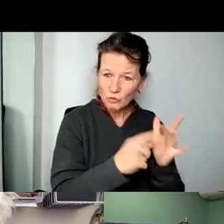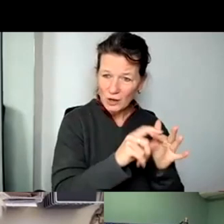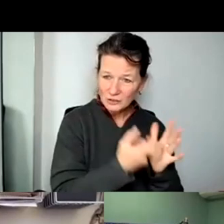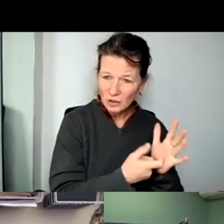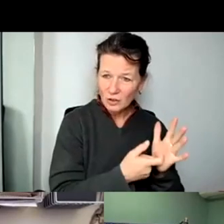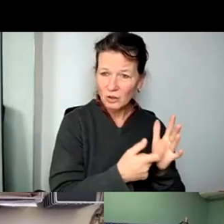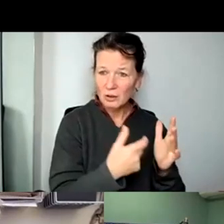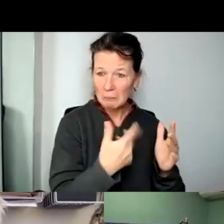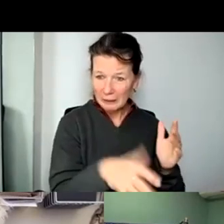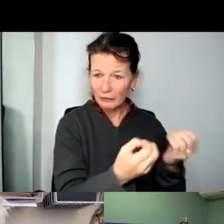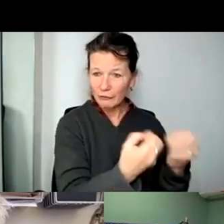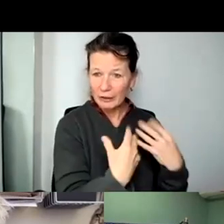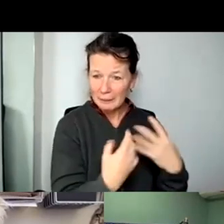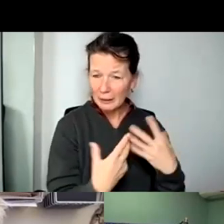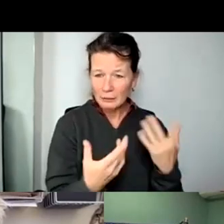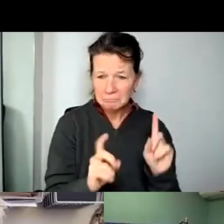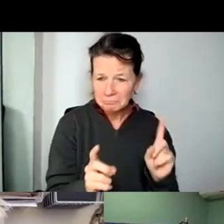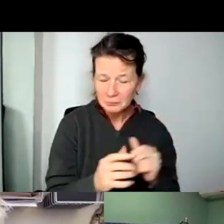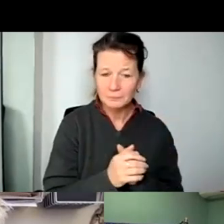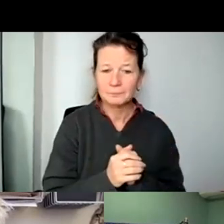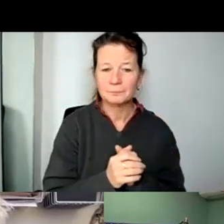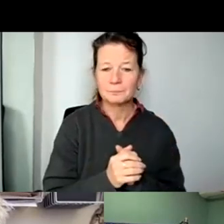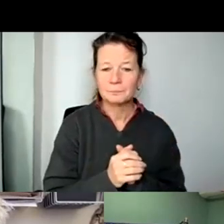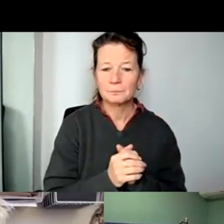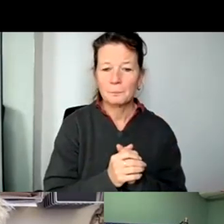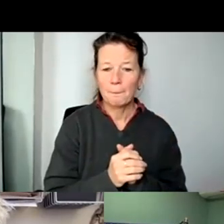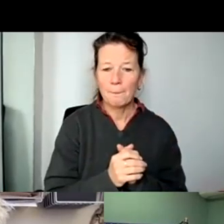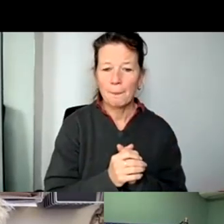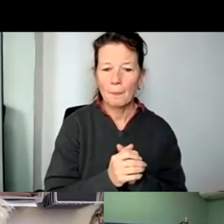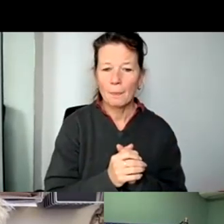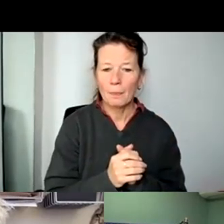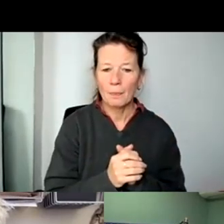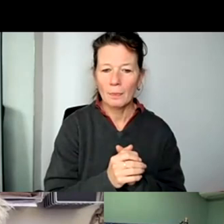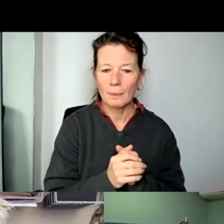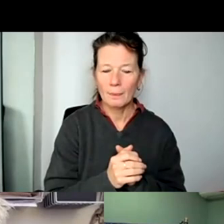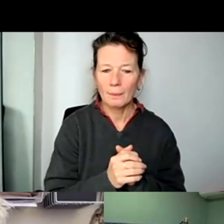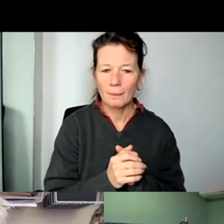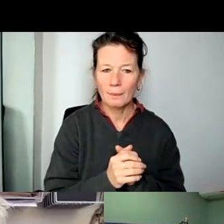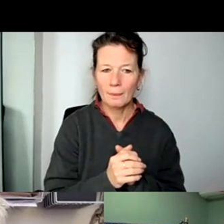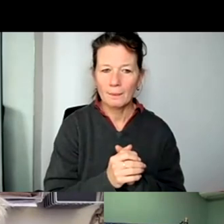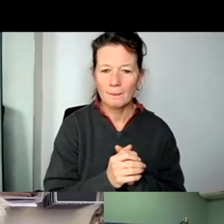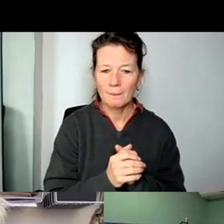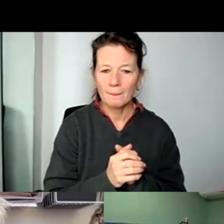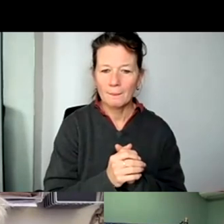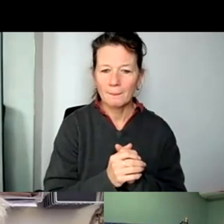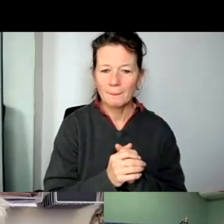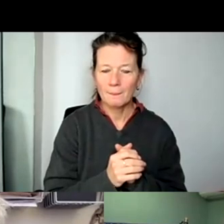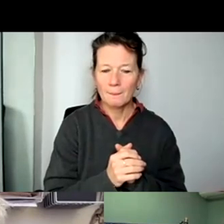this? Great. Thank you, Trahan, for the questions. Call me Trey, bro. Everyone else does, man. Yeah, great. Thank